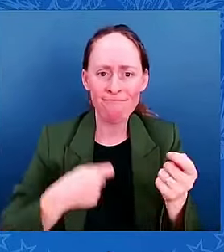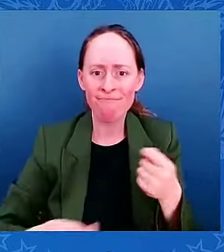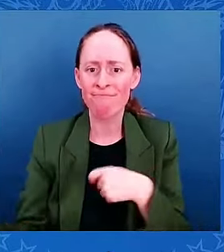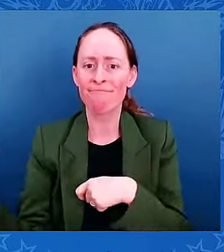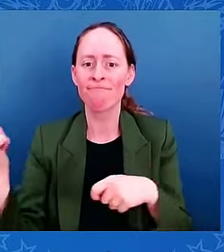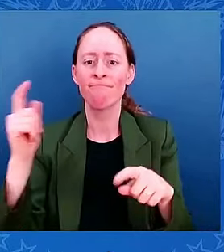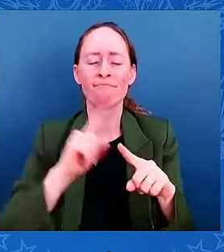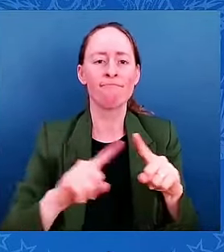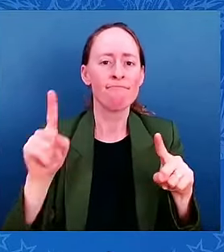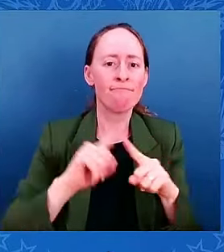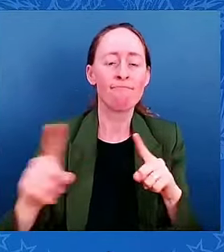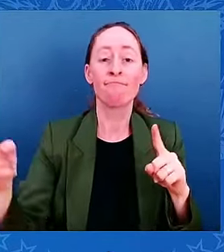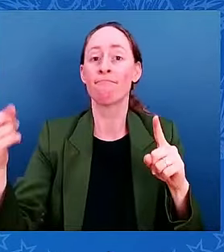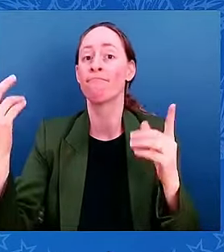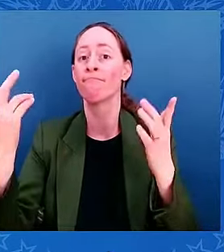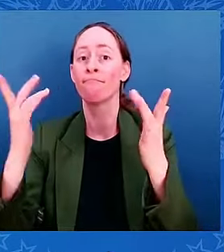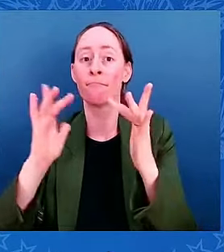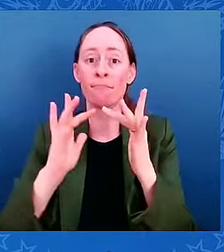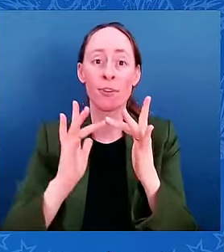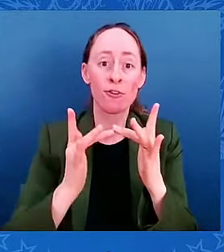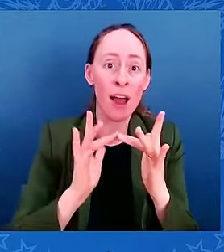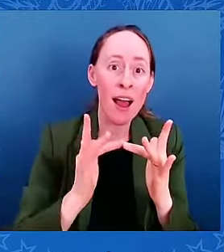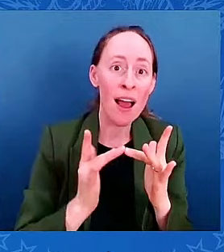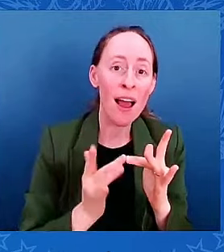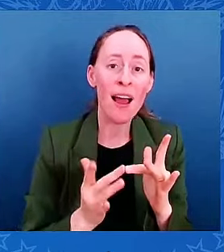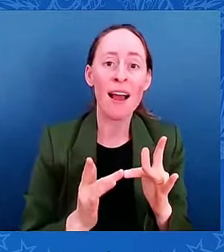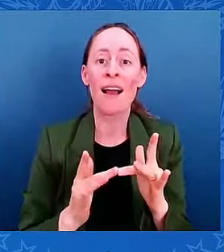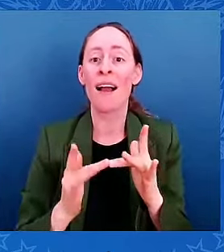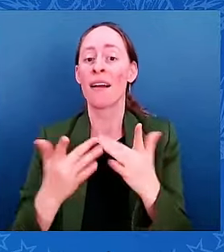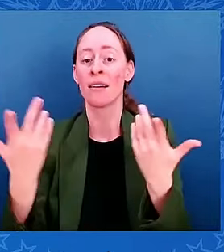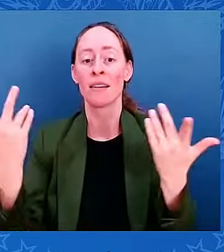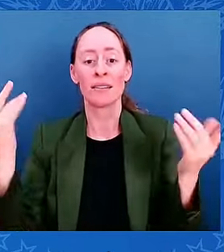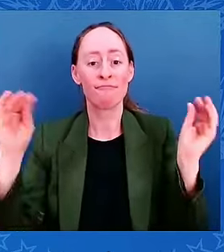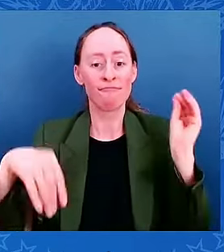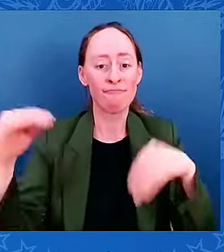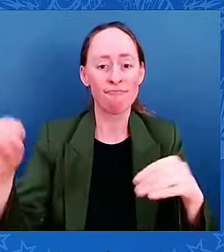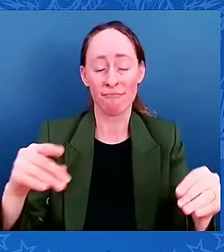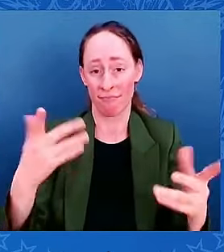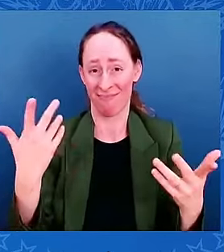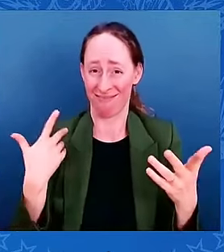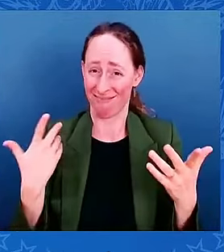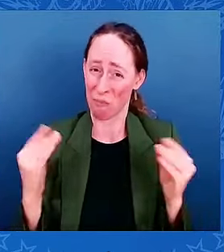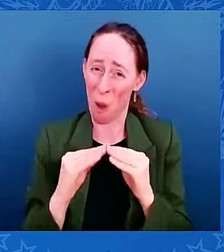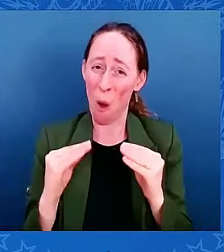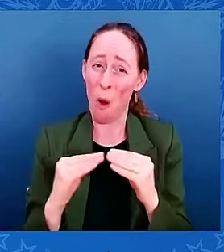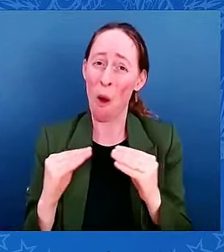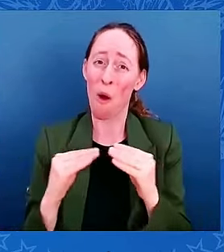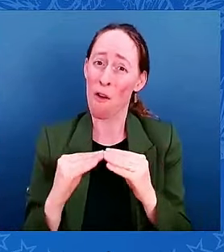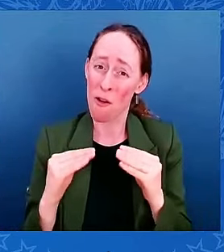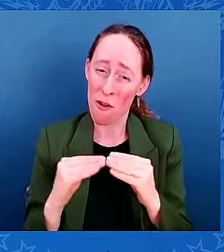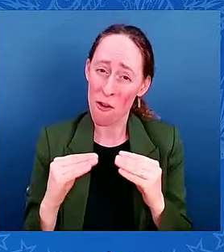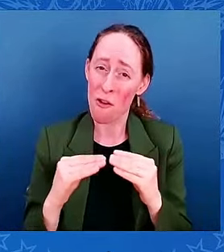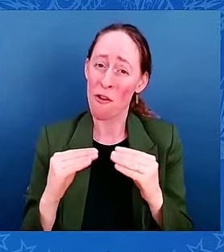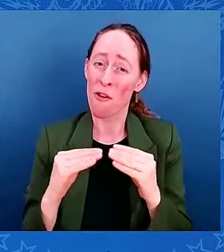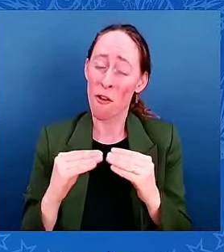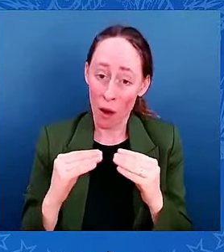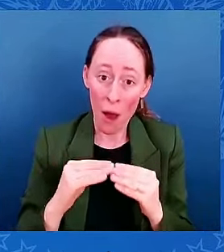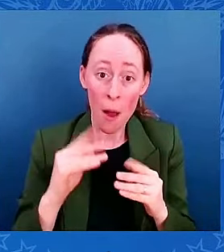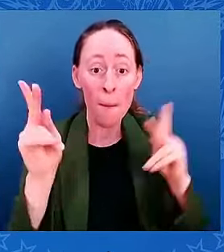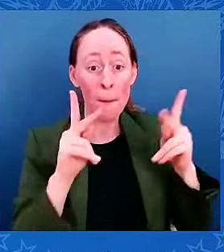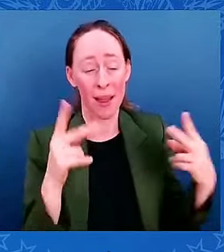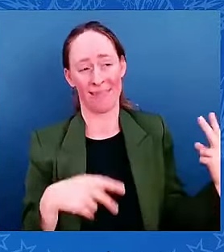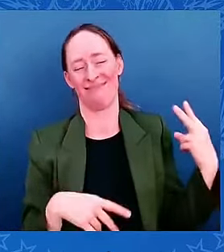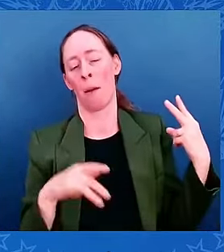still growing. We're just getting started. That bill I got passed and so said that Biden couldn't do it, guess what?